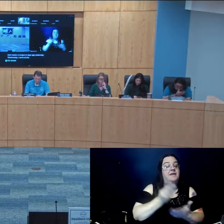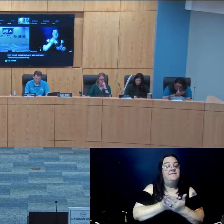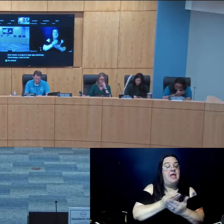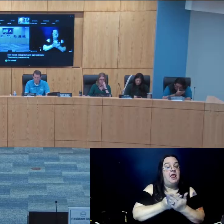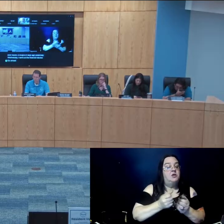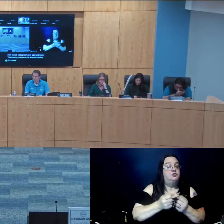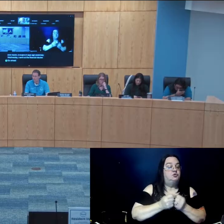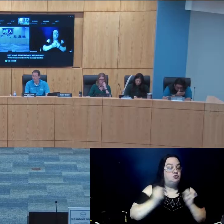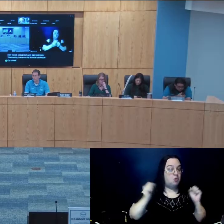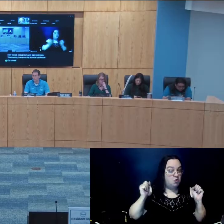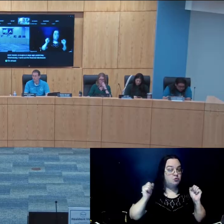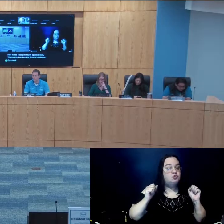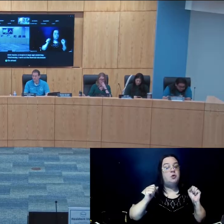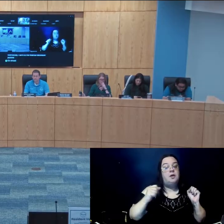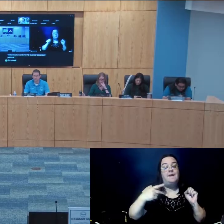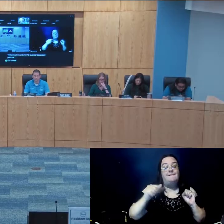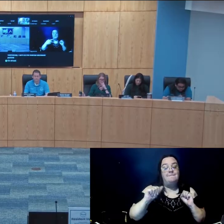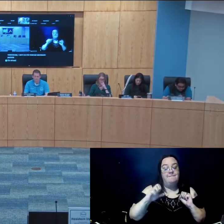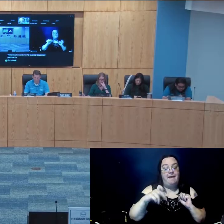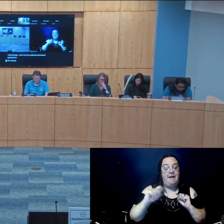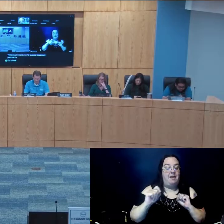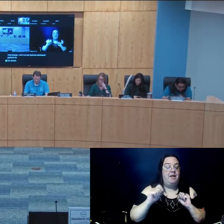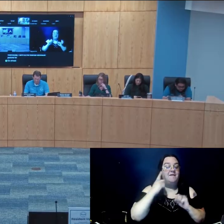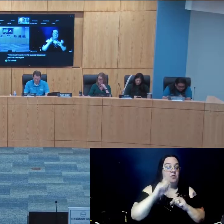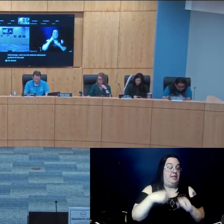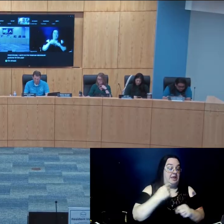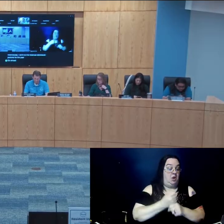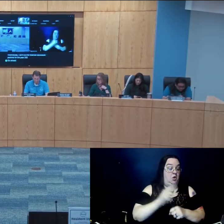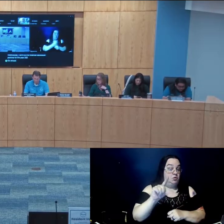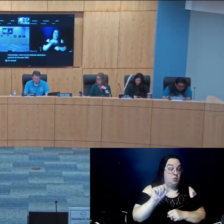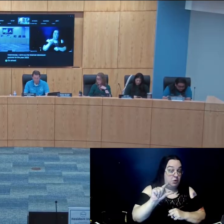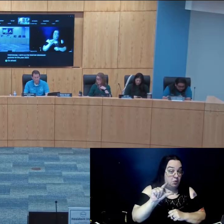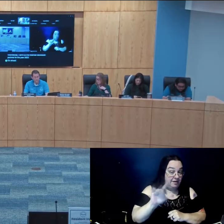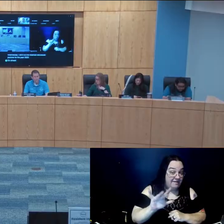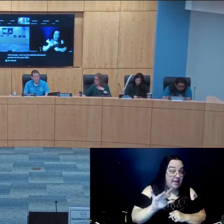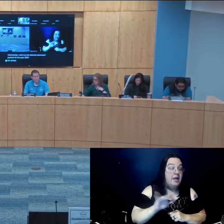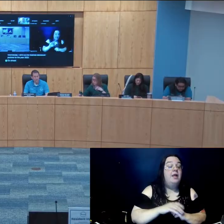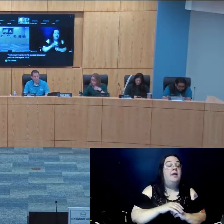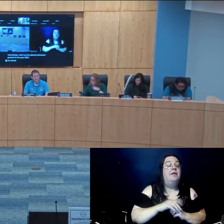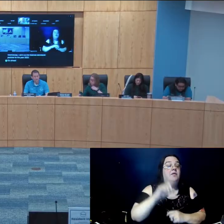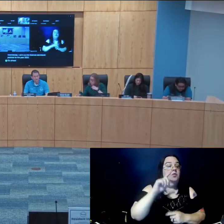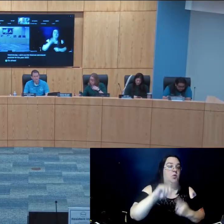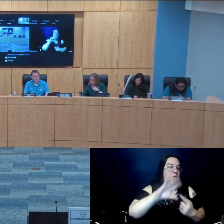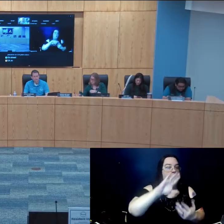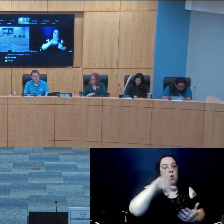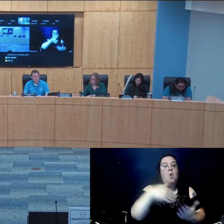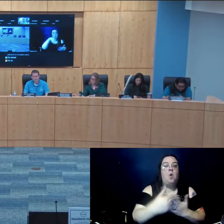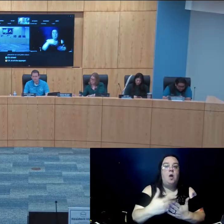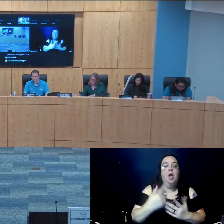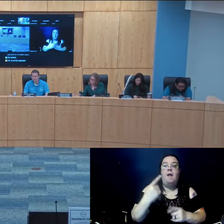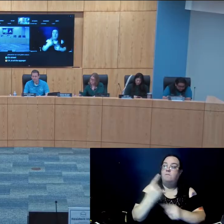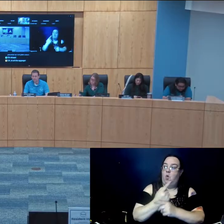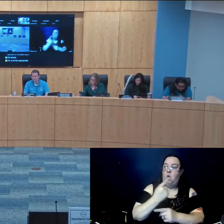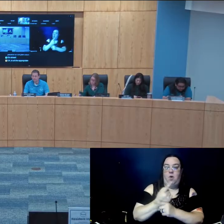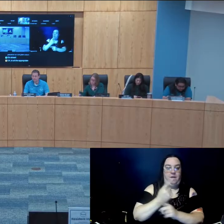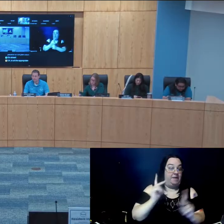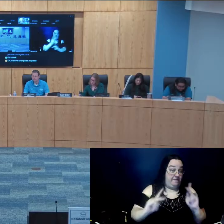disclosure packets for the year 2025 to all the appropriate